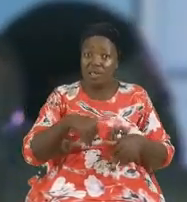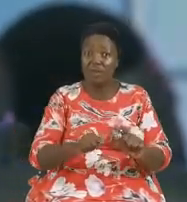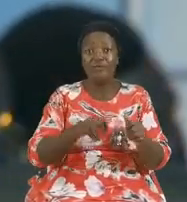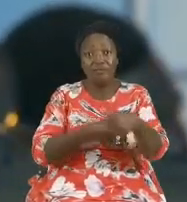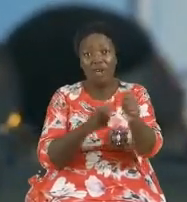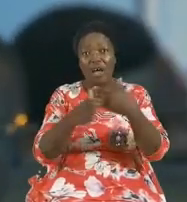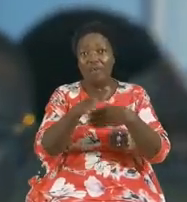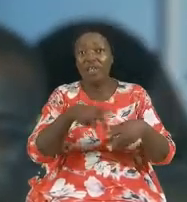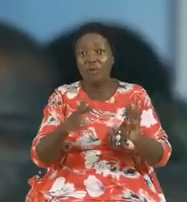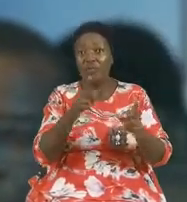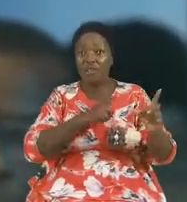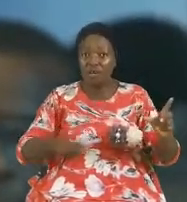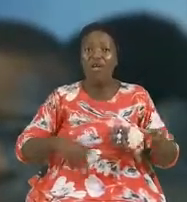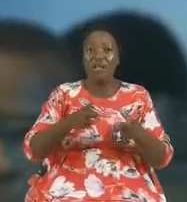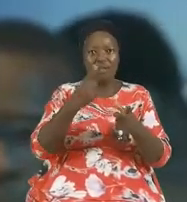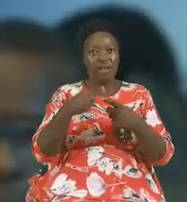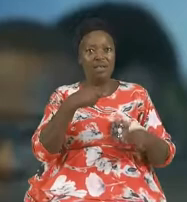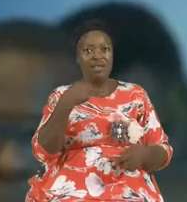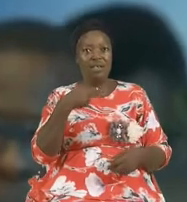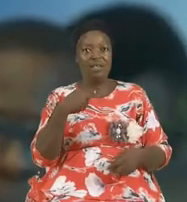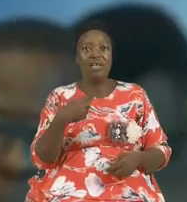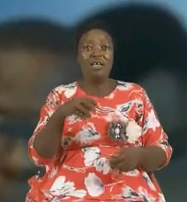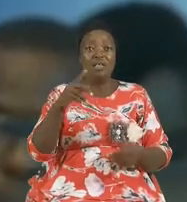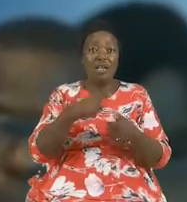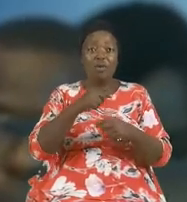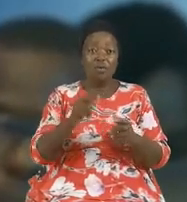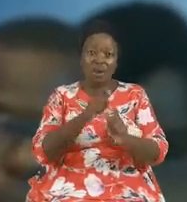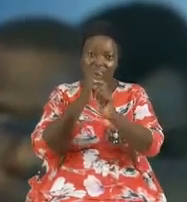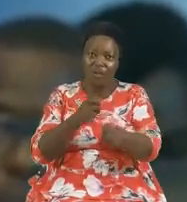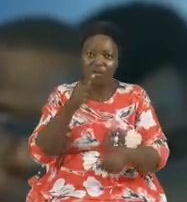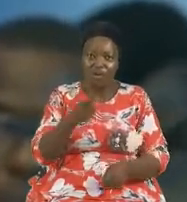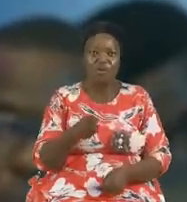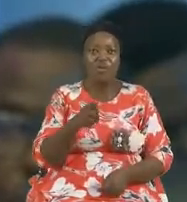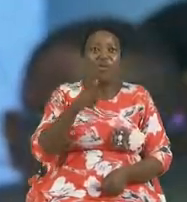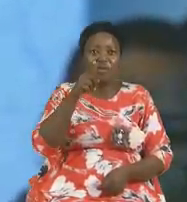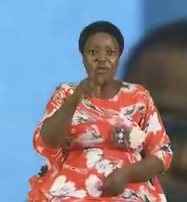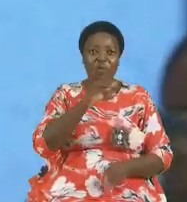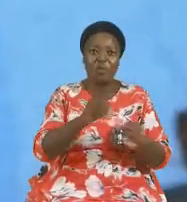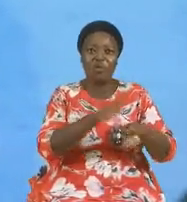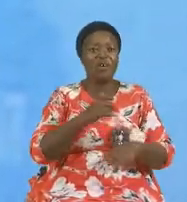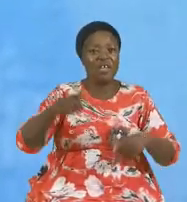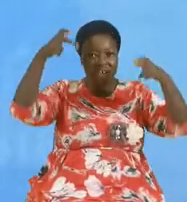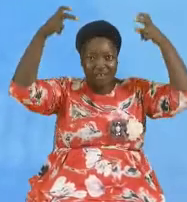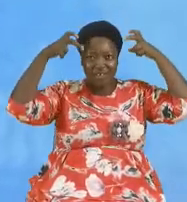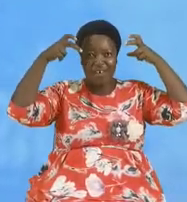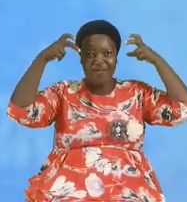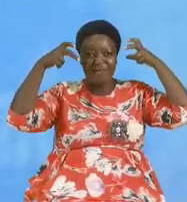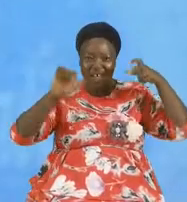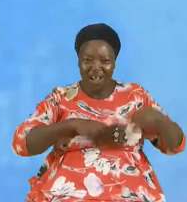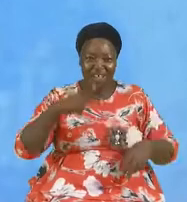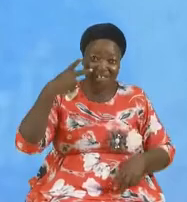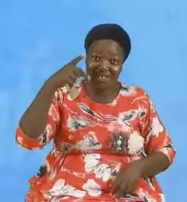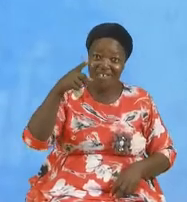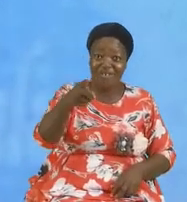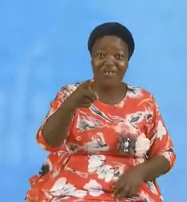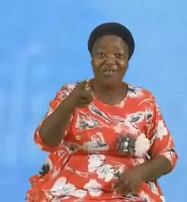standing, he meets you saved, he meets you that was saved following after the way of the Lord, then he says he's going to reward you. You